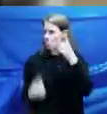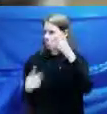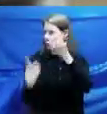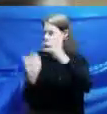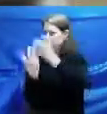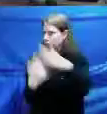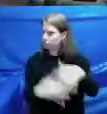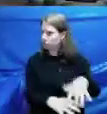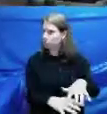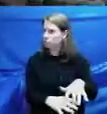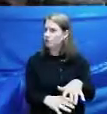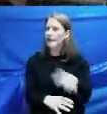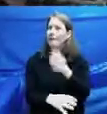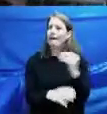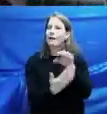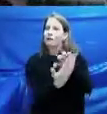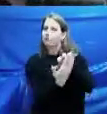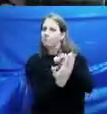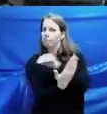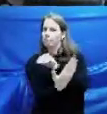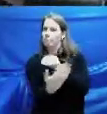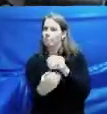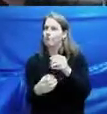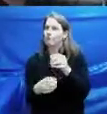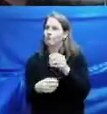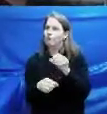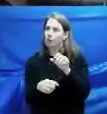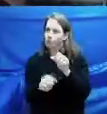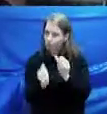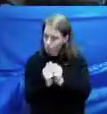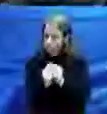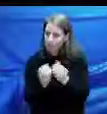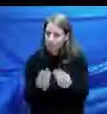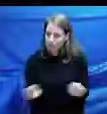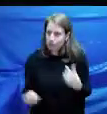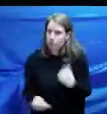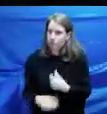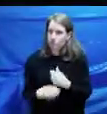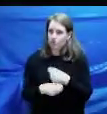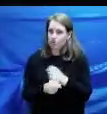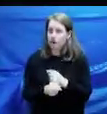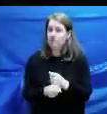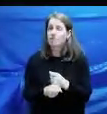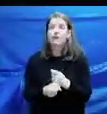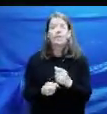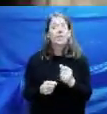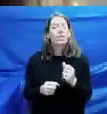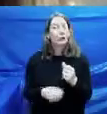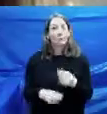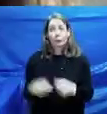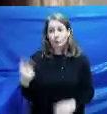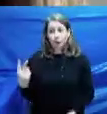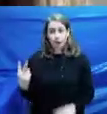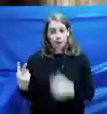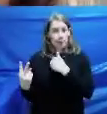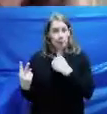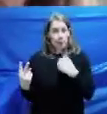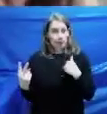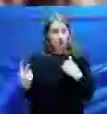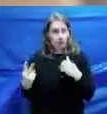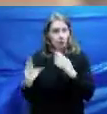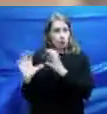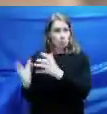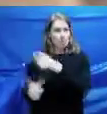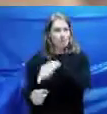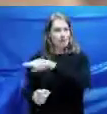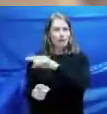that we were given. The whole creative process kind of went in steps. 2 members of my group who are kind of just like the thinkers that would